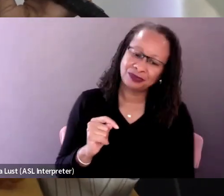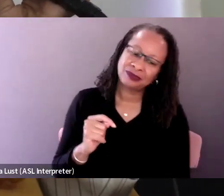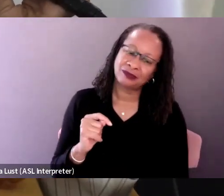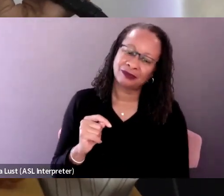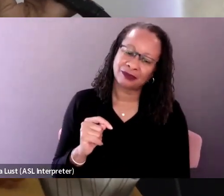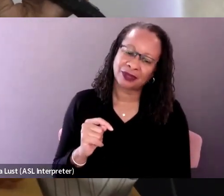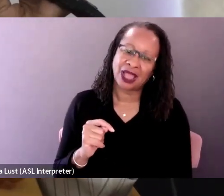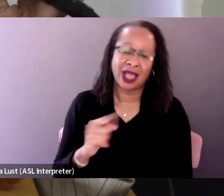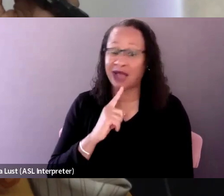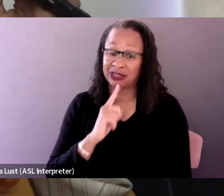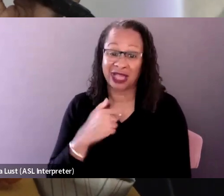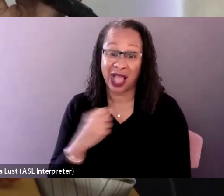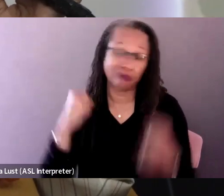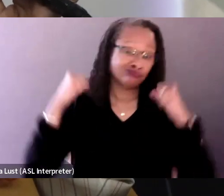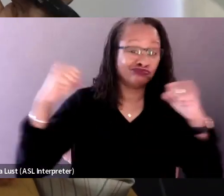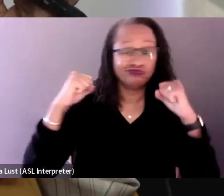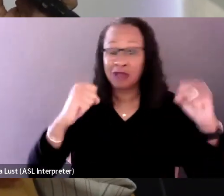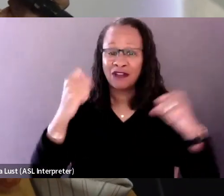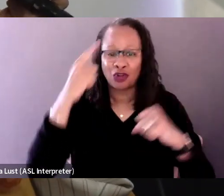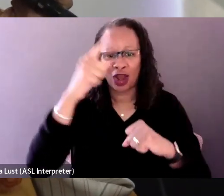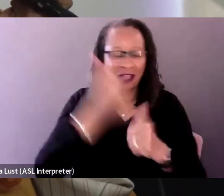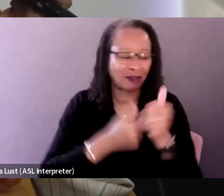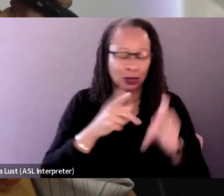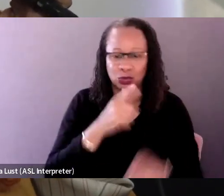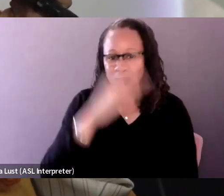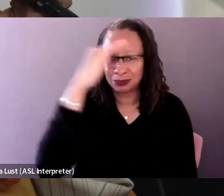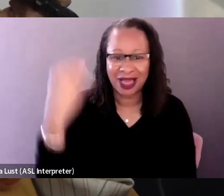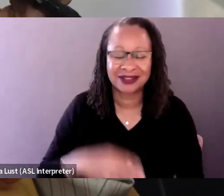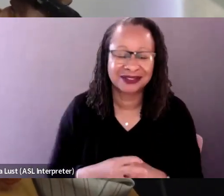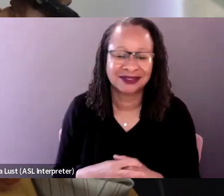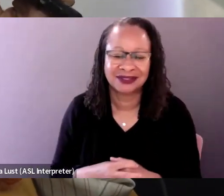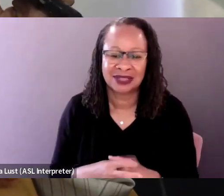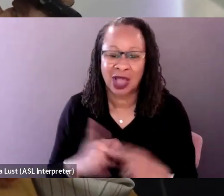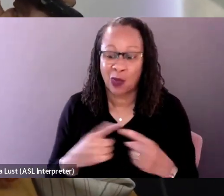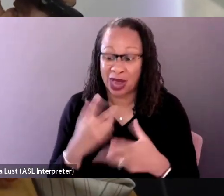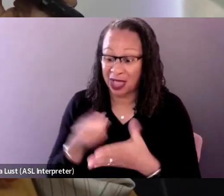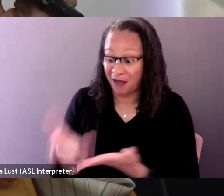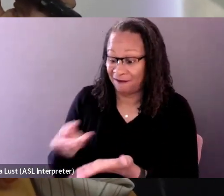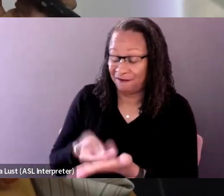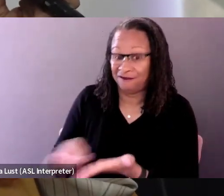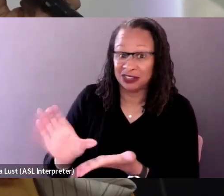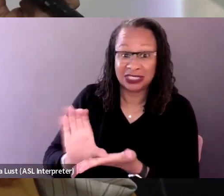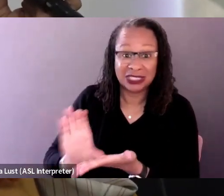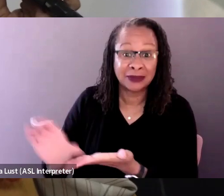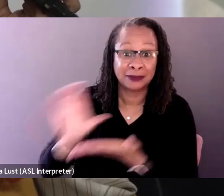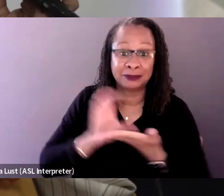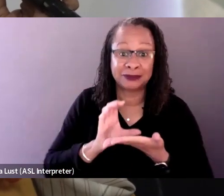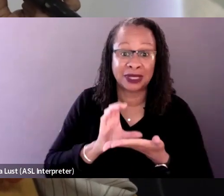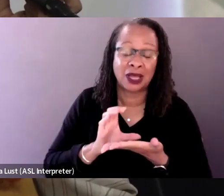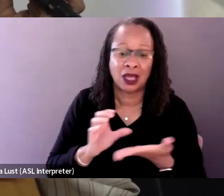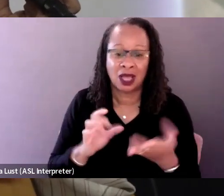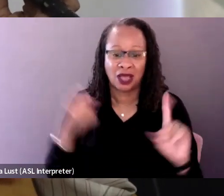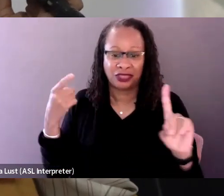Black. Yep. And there was, like, when I got funded, like, the goal here is, like, find Mavis Beacon, but